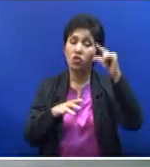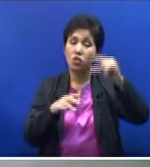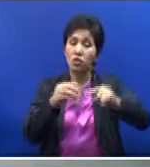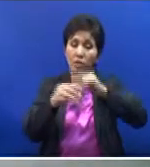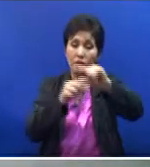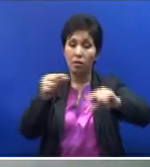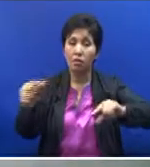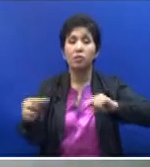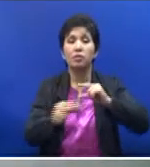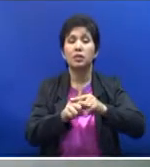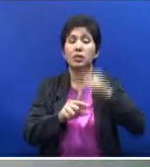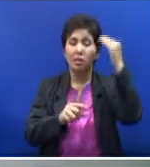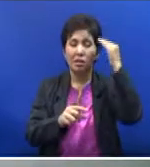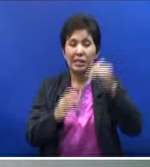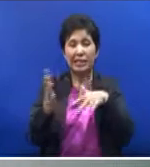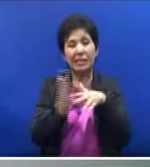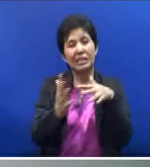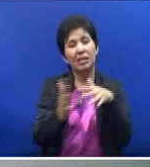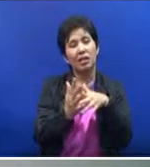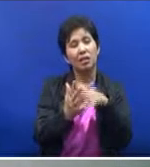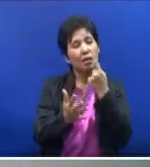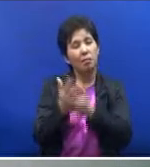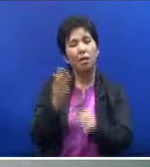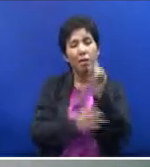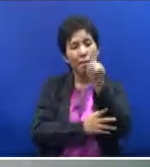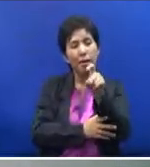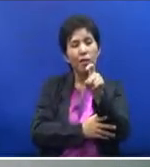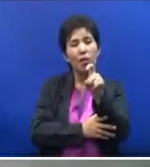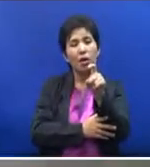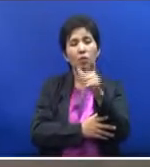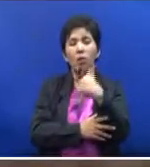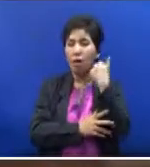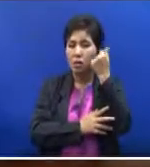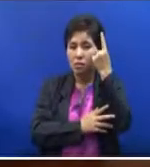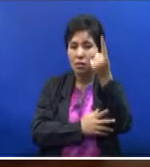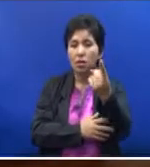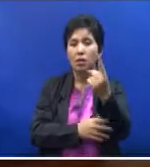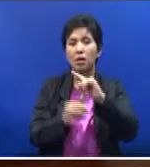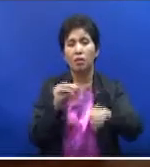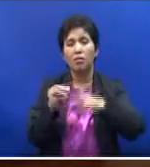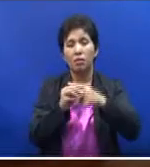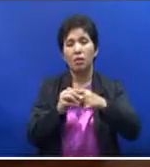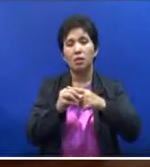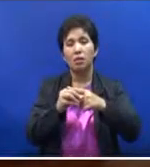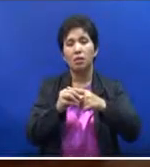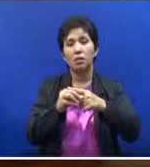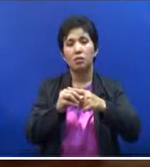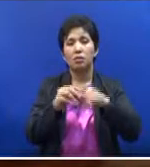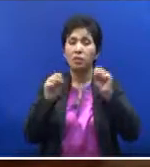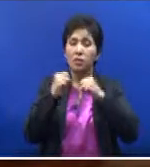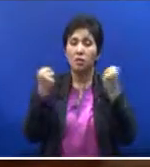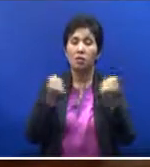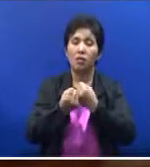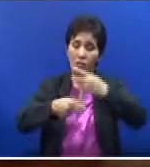genealogy studies, right, in order to know the link, okay, in order to understand about the societal